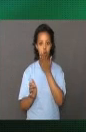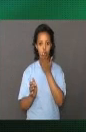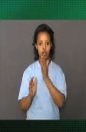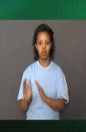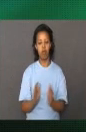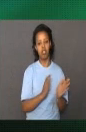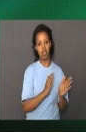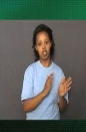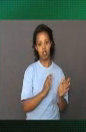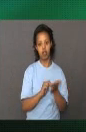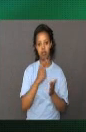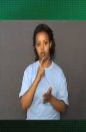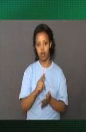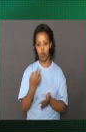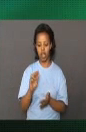virus from reproducing.